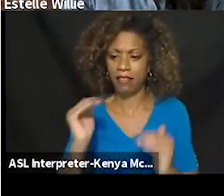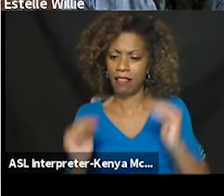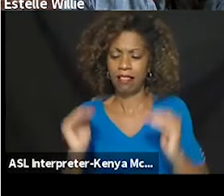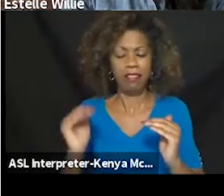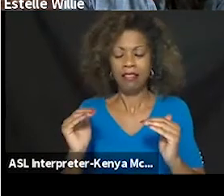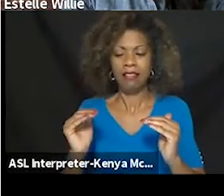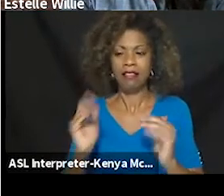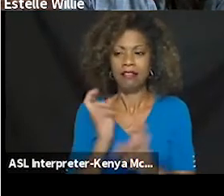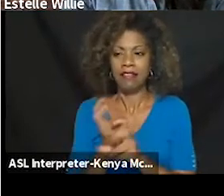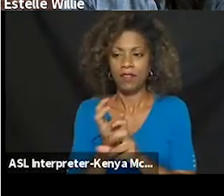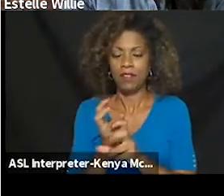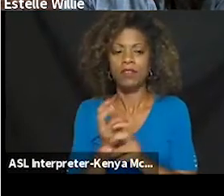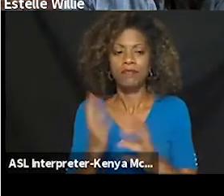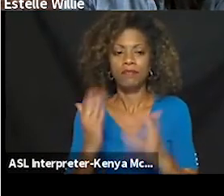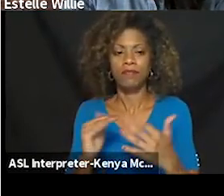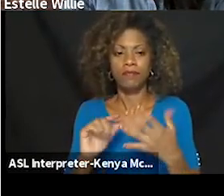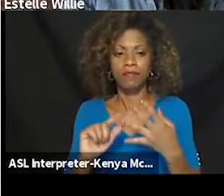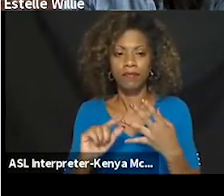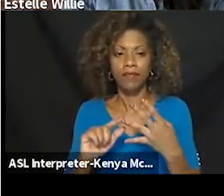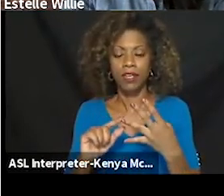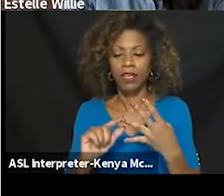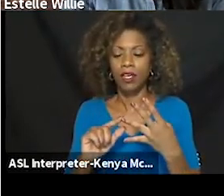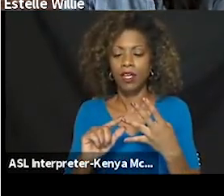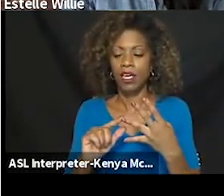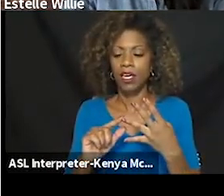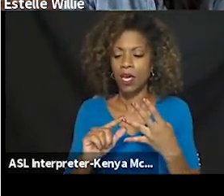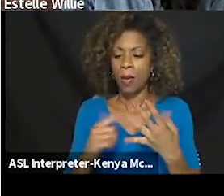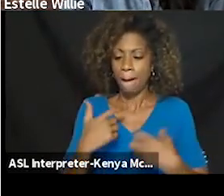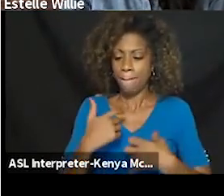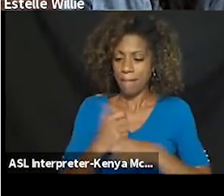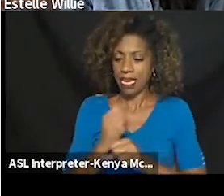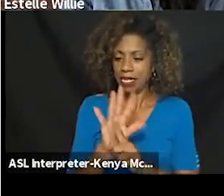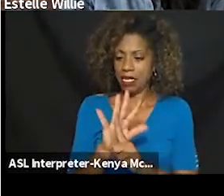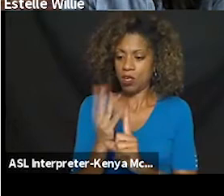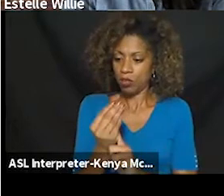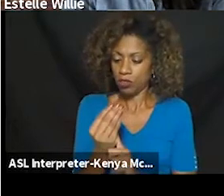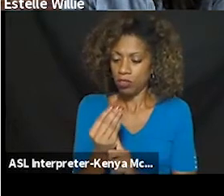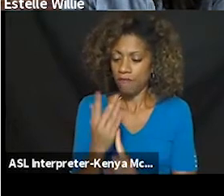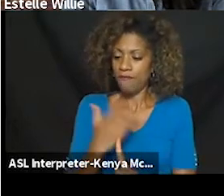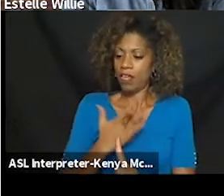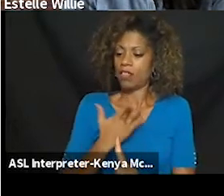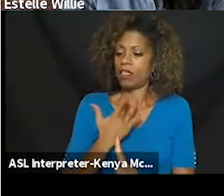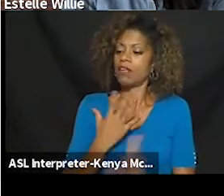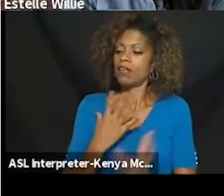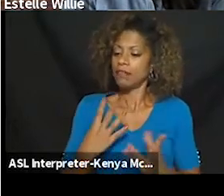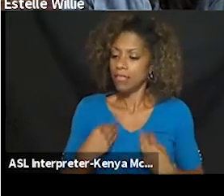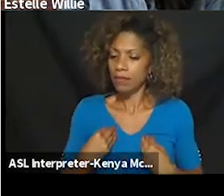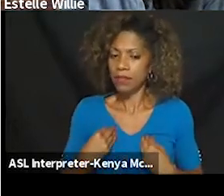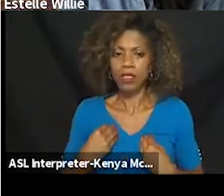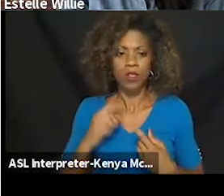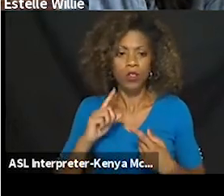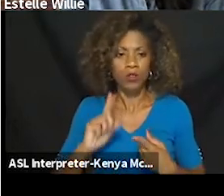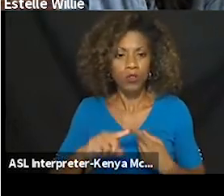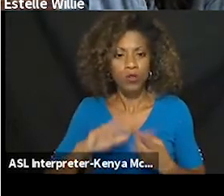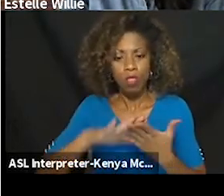lot already, but creating that culture of learning and collaboration, both internally within program teams and the